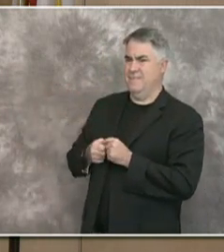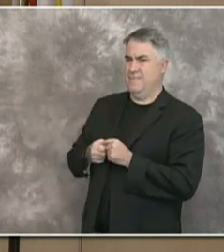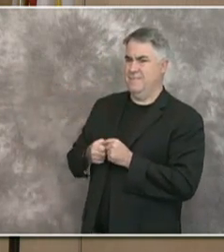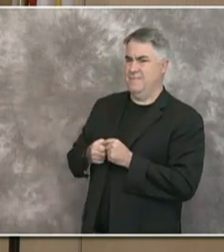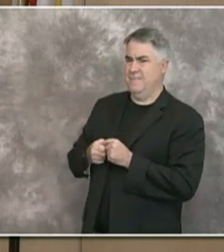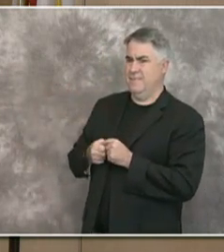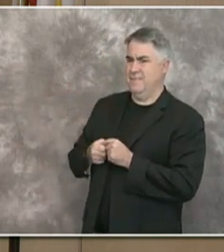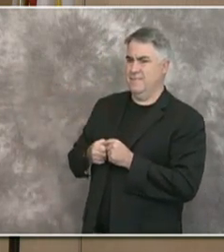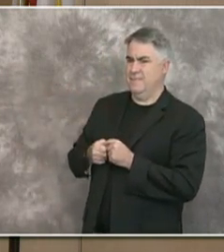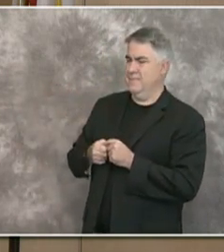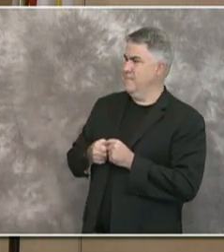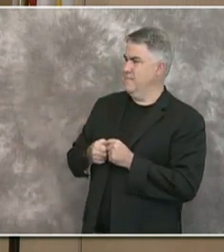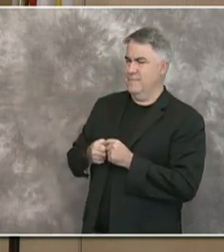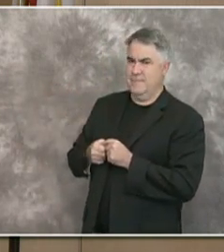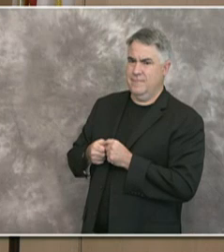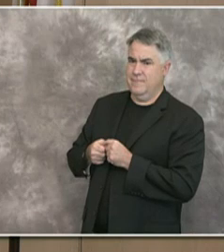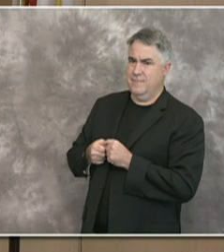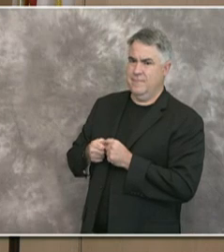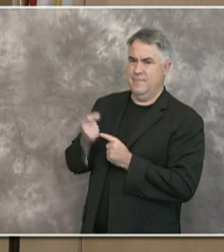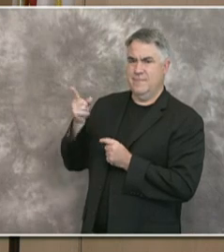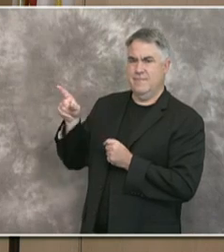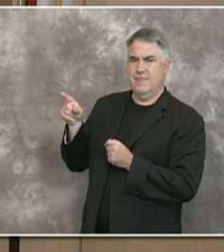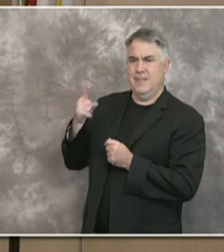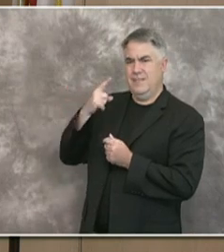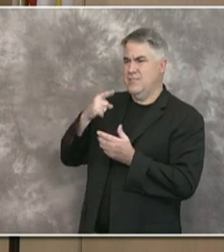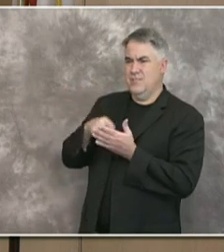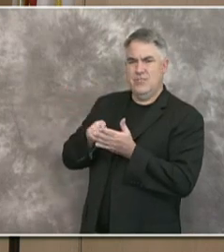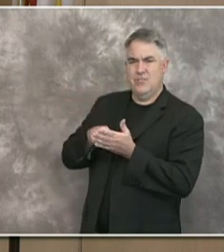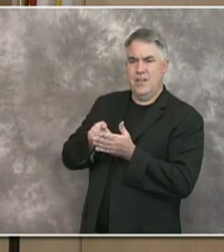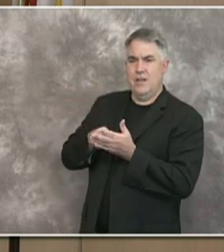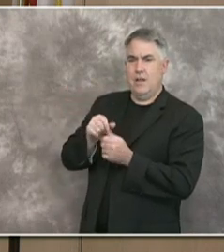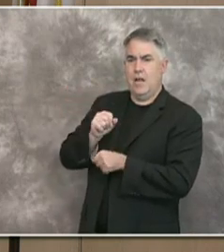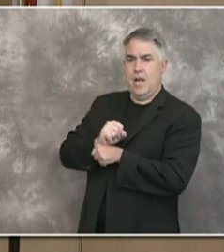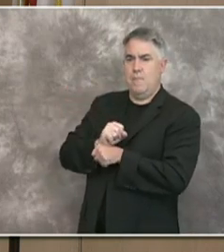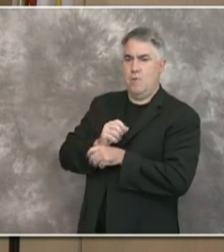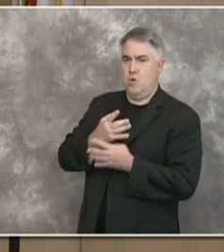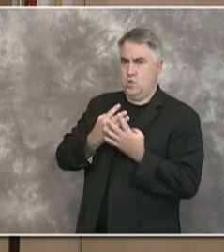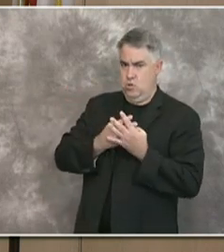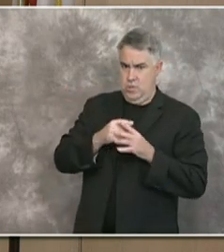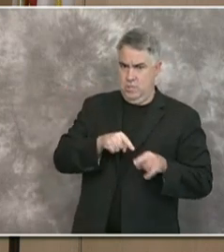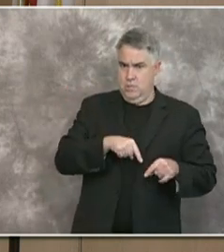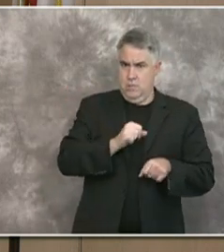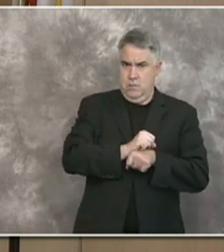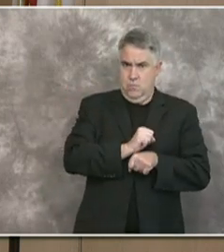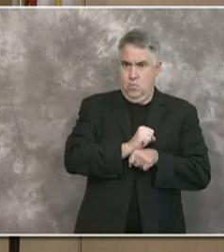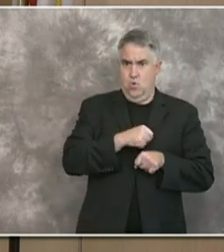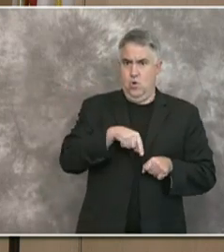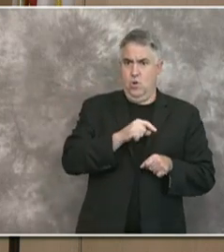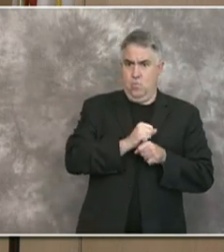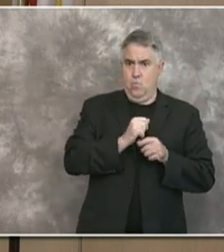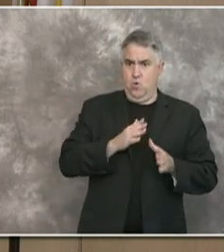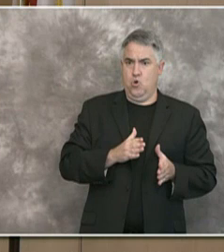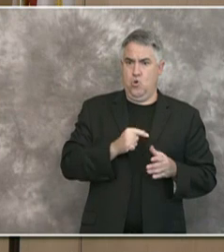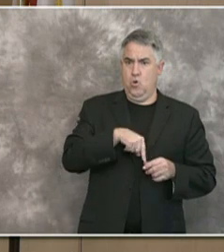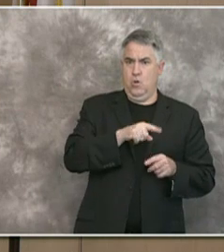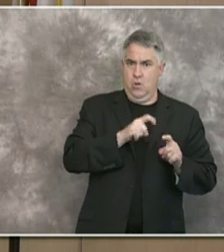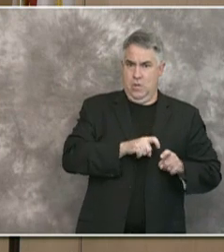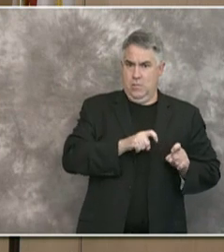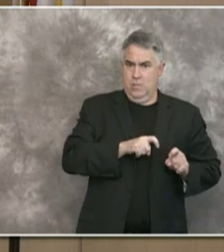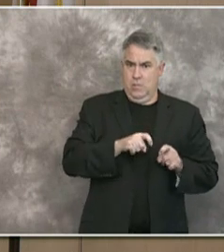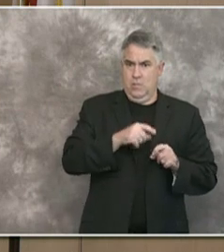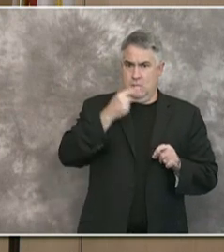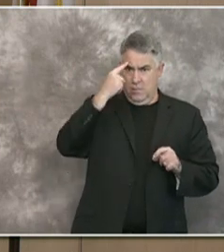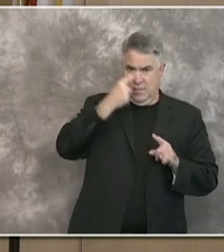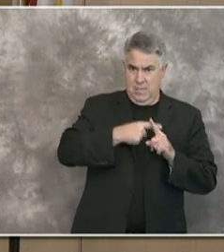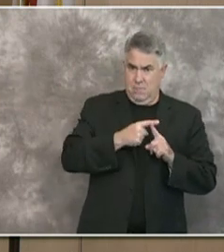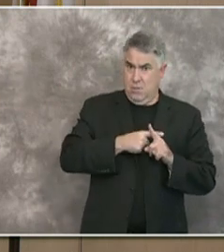And wondering if the county can clarify if they also need to screen employees who work outside of the physical building, like these one-on-one instructors who meet with